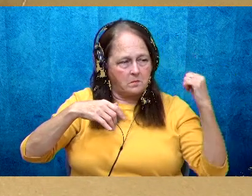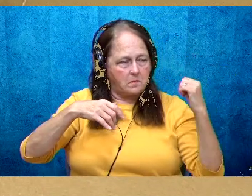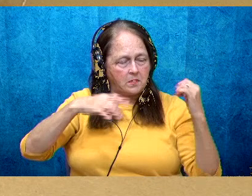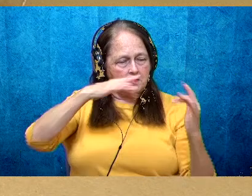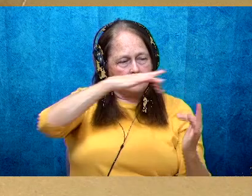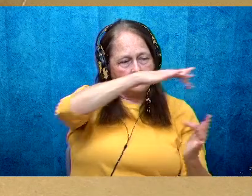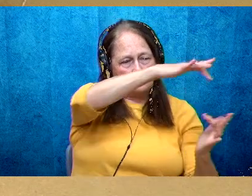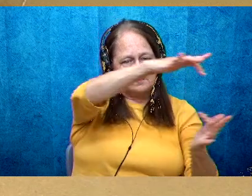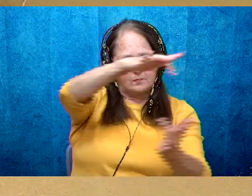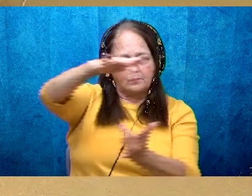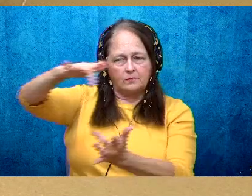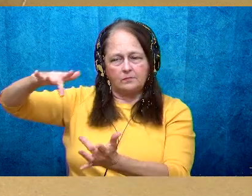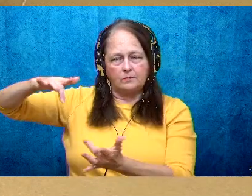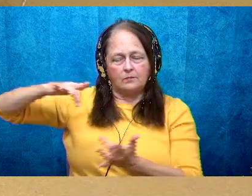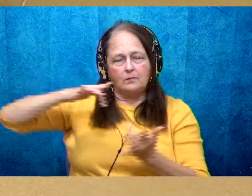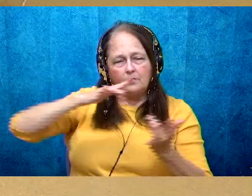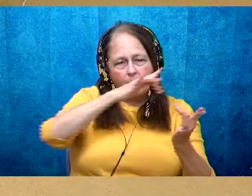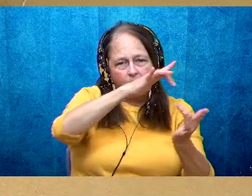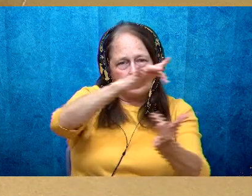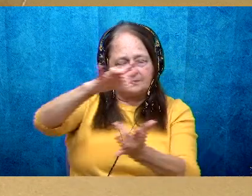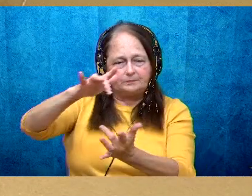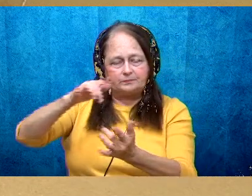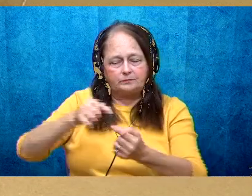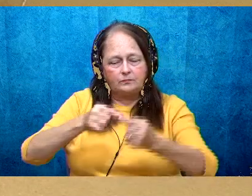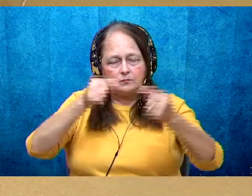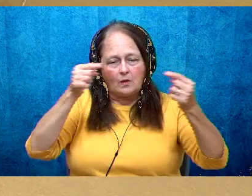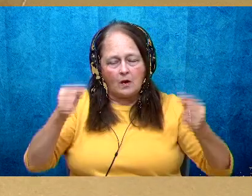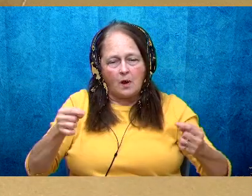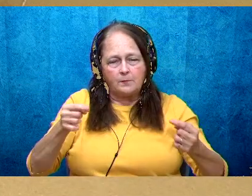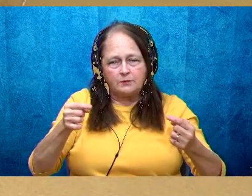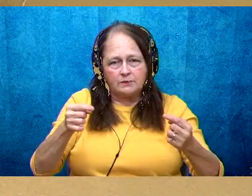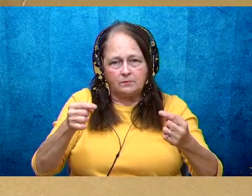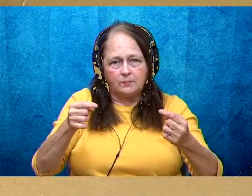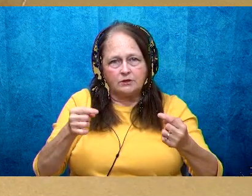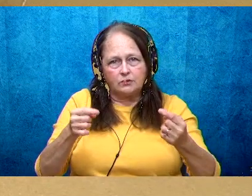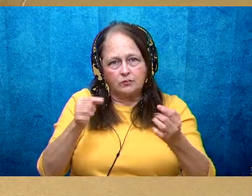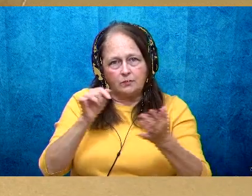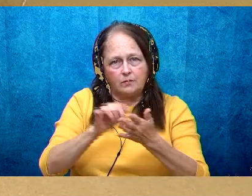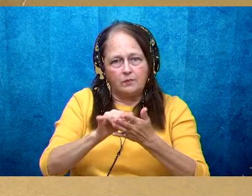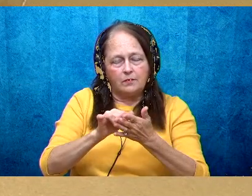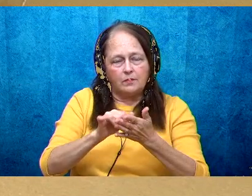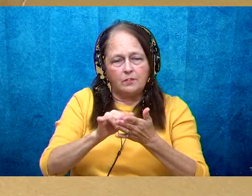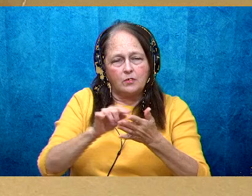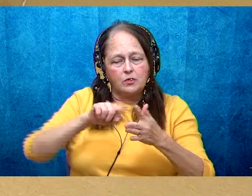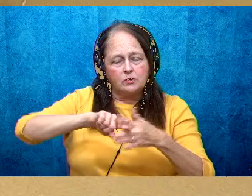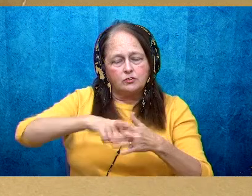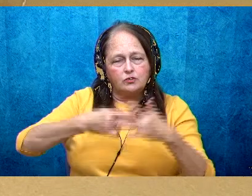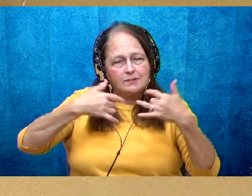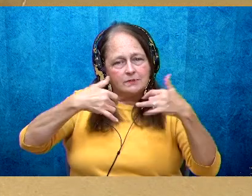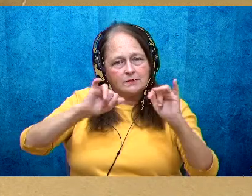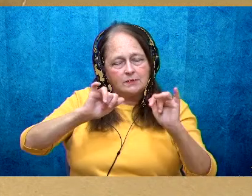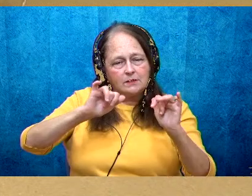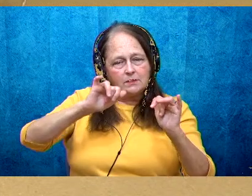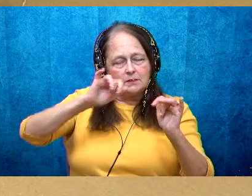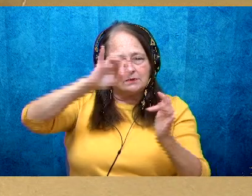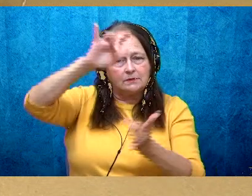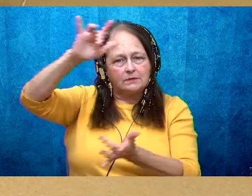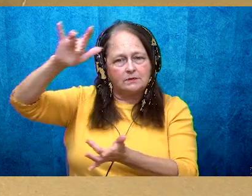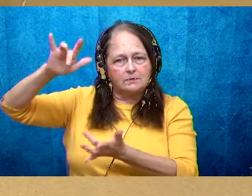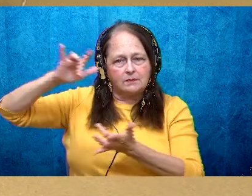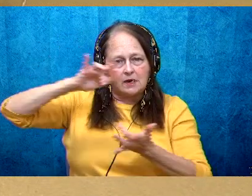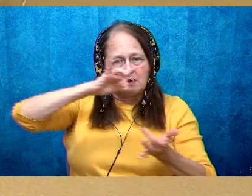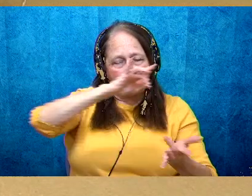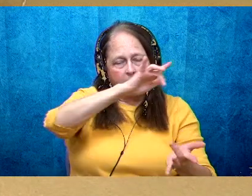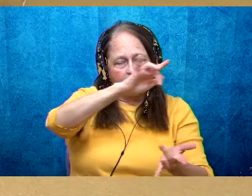this. When I get to the opposite position that I started, I'm still tilted in the same direction.